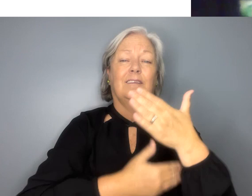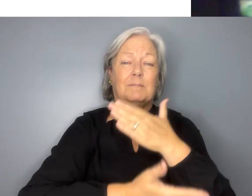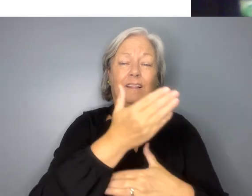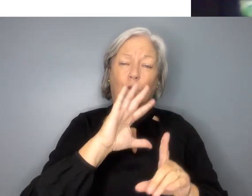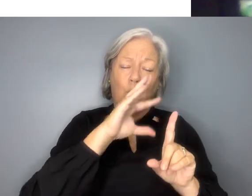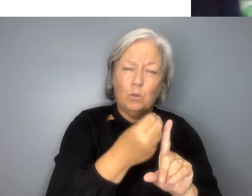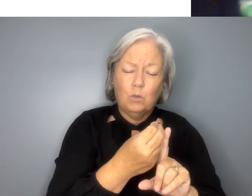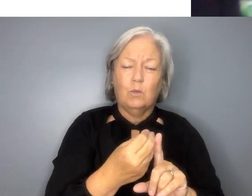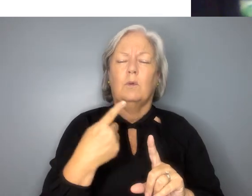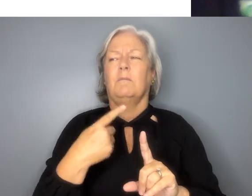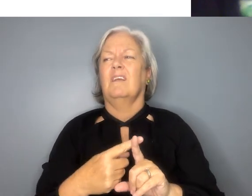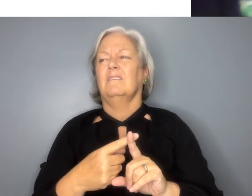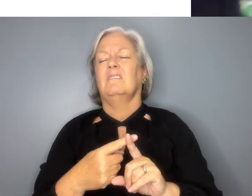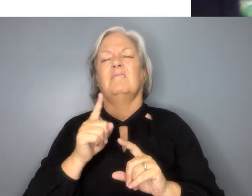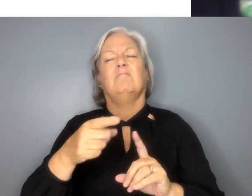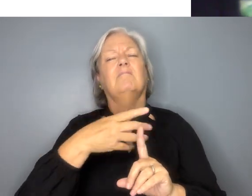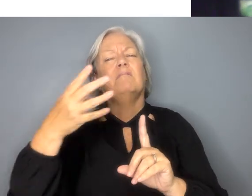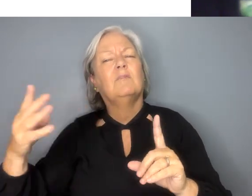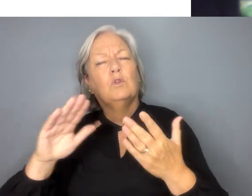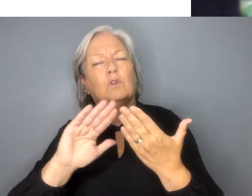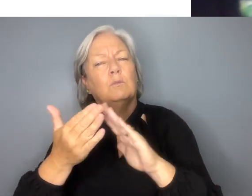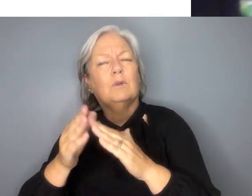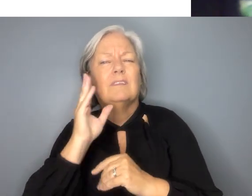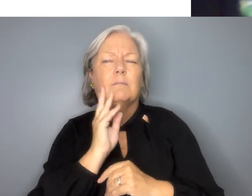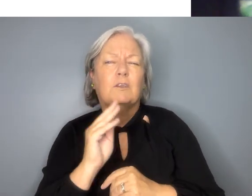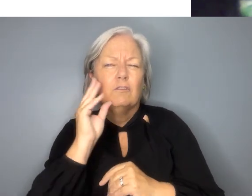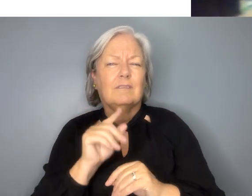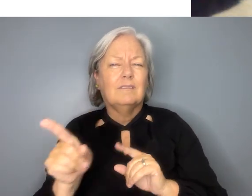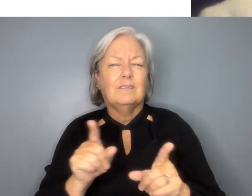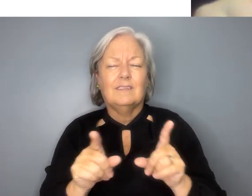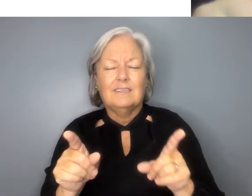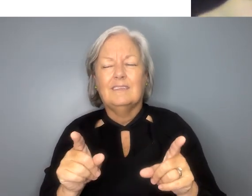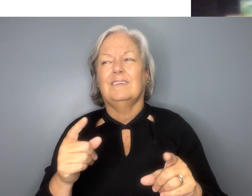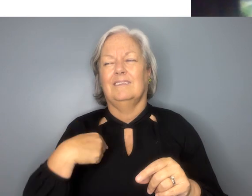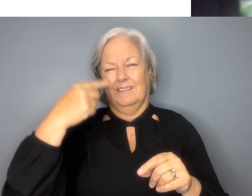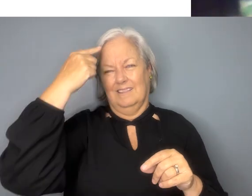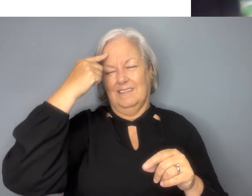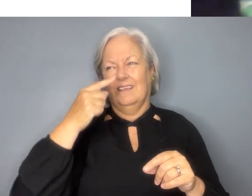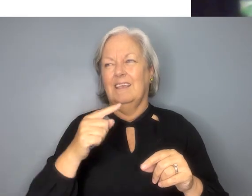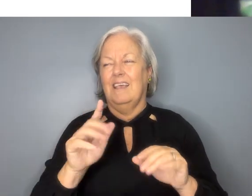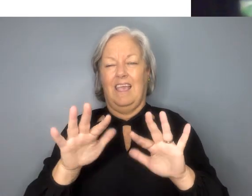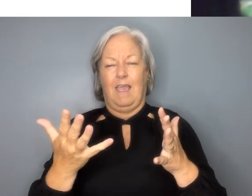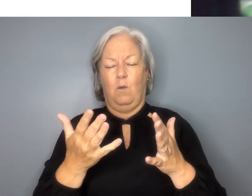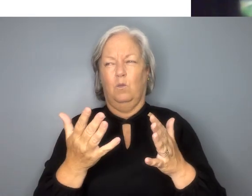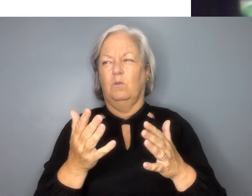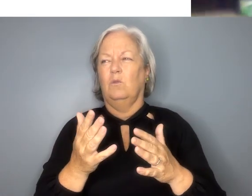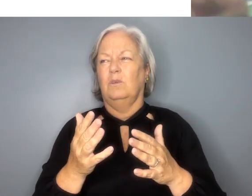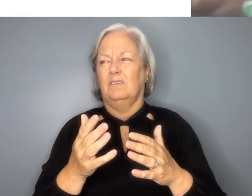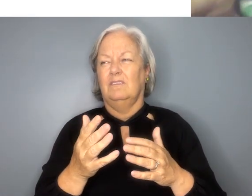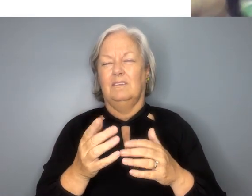disability culture and queer experience, and rebuilding the idea of privacy in the private